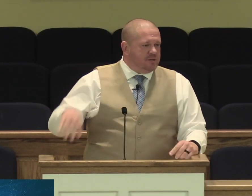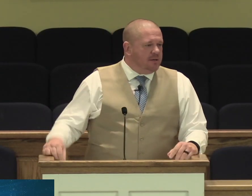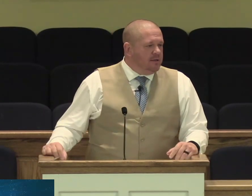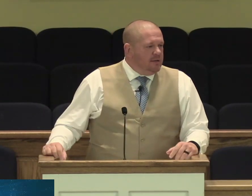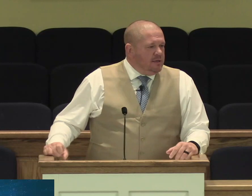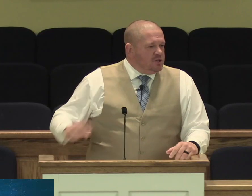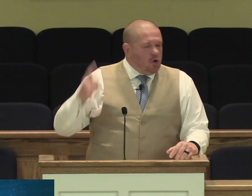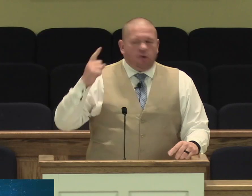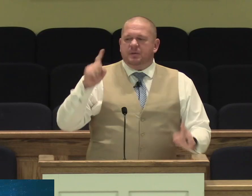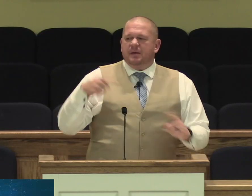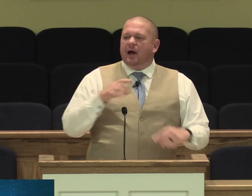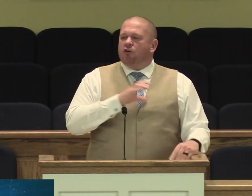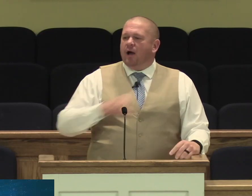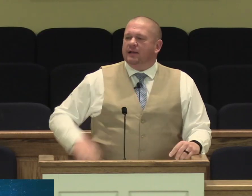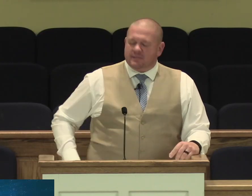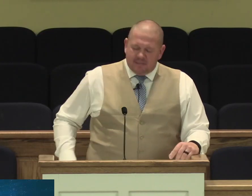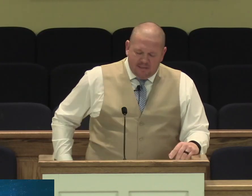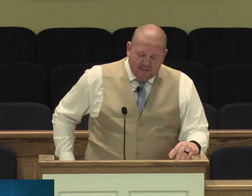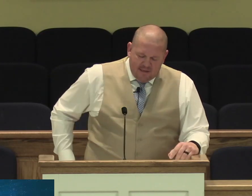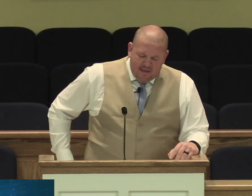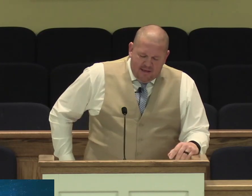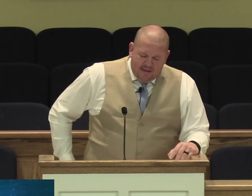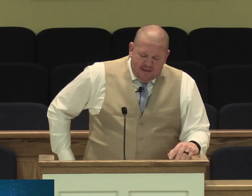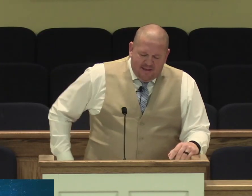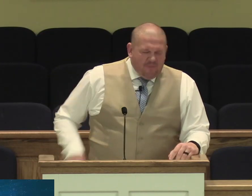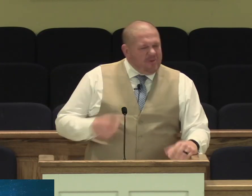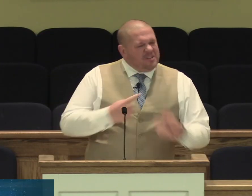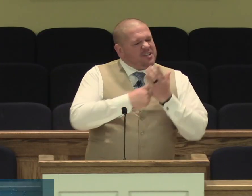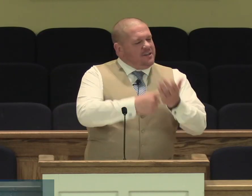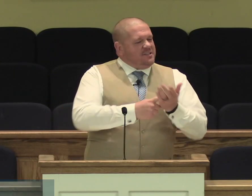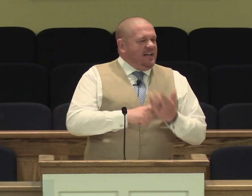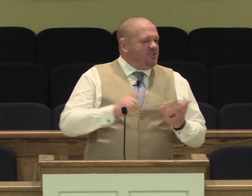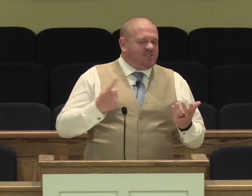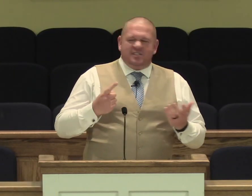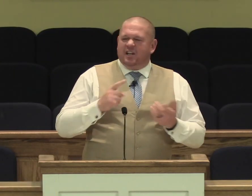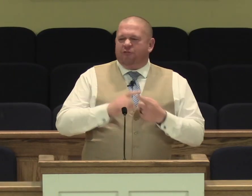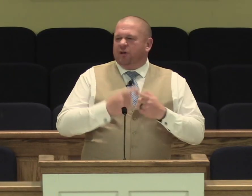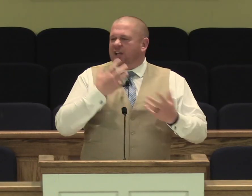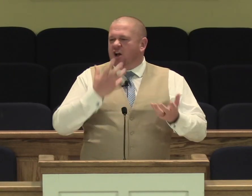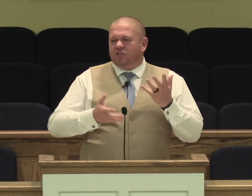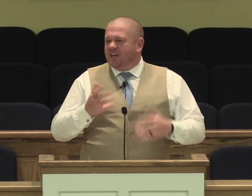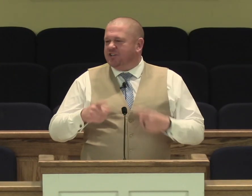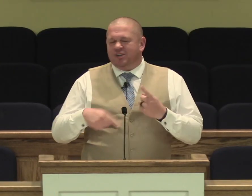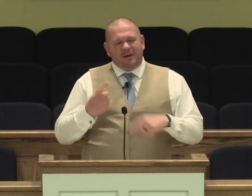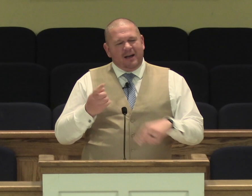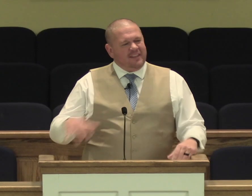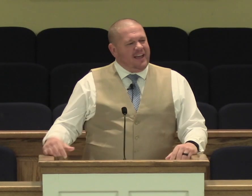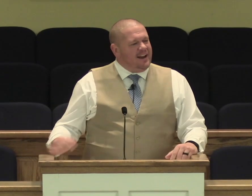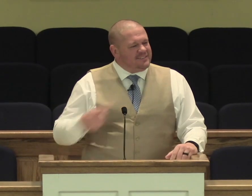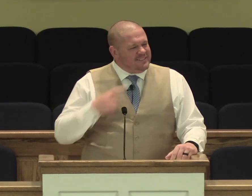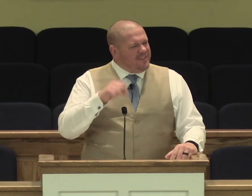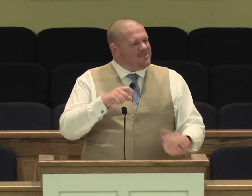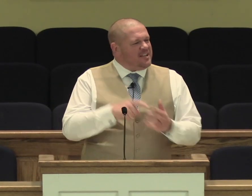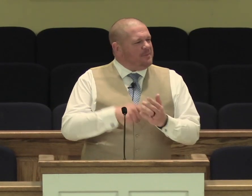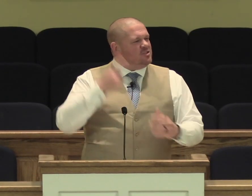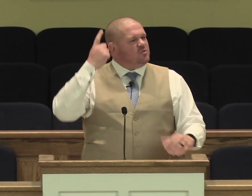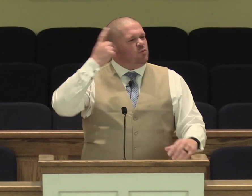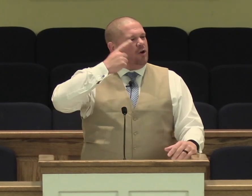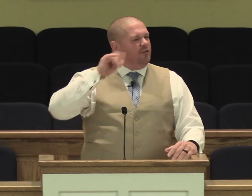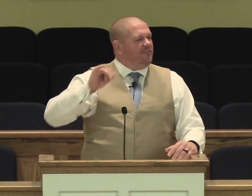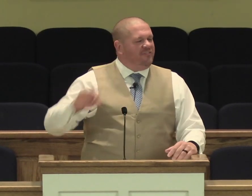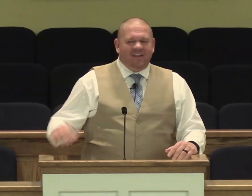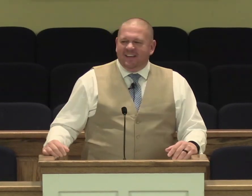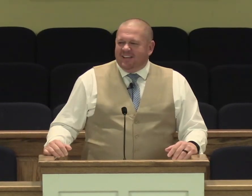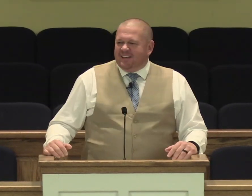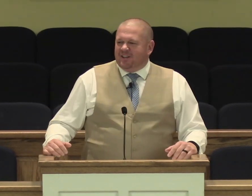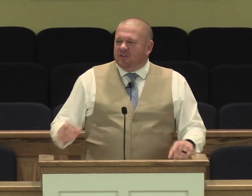of preaching. It should always be about Christ. And we were discussing that just in a friendly conversation about that. And I said, yeah, there's times you just